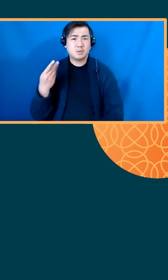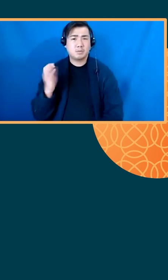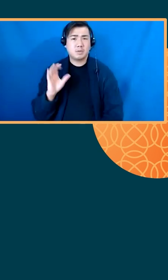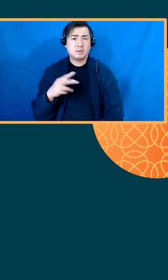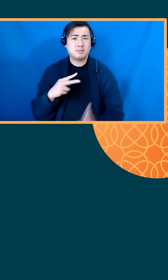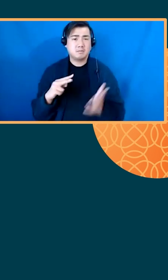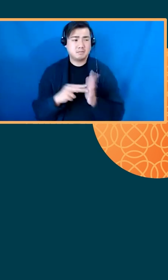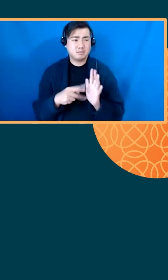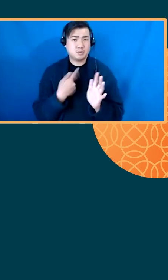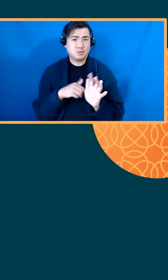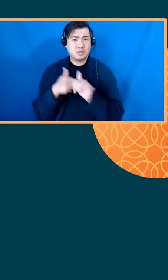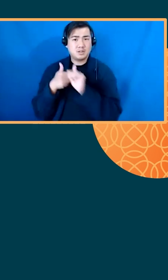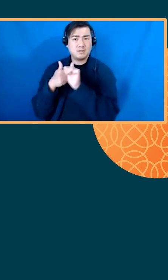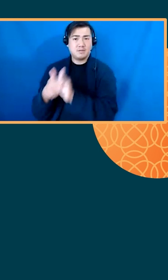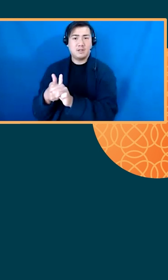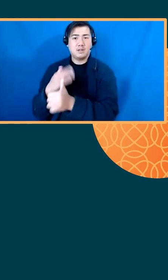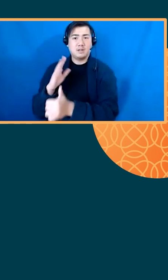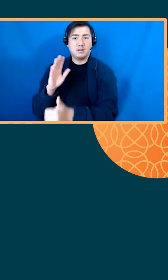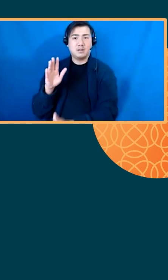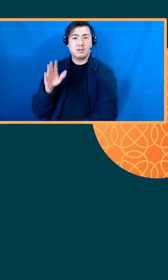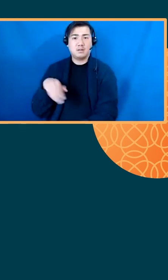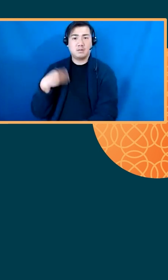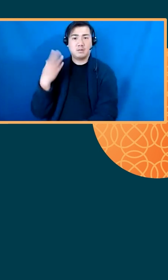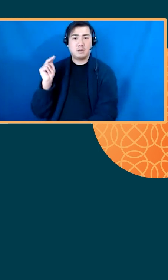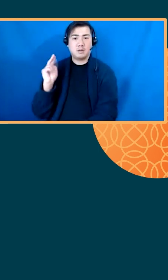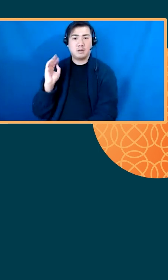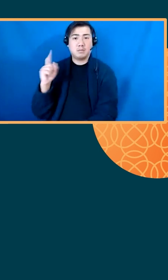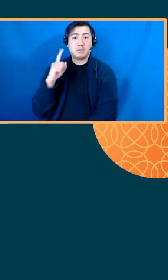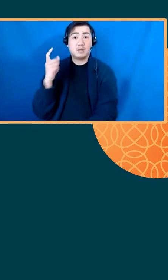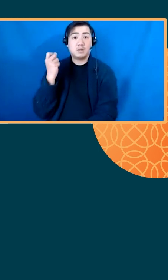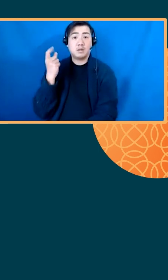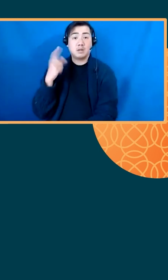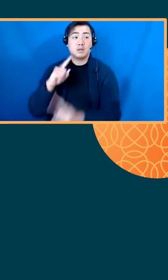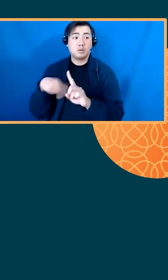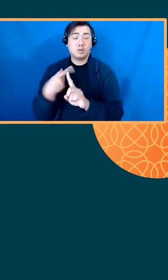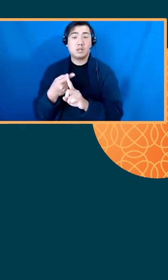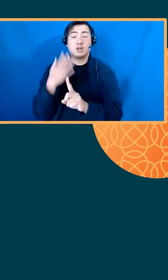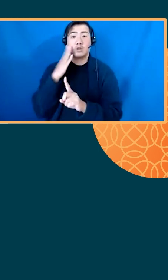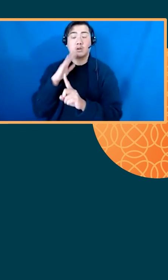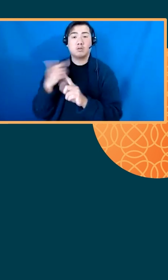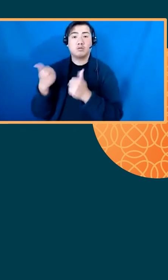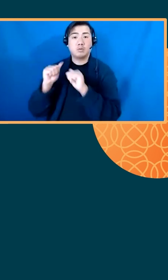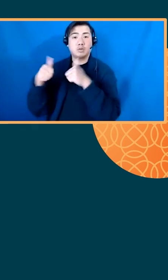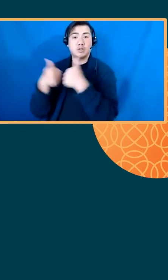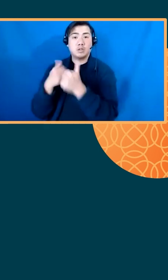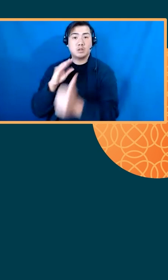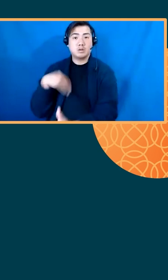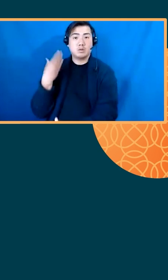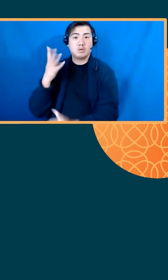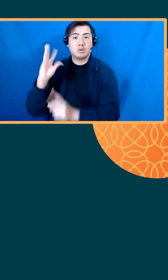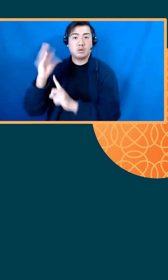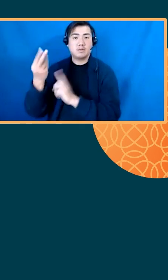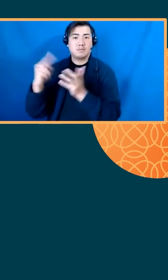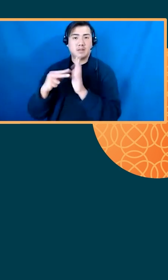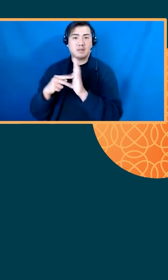to whiteness because historically, when you rock the white boat, it many times is professionally